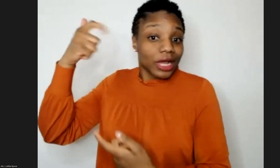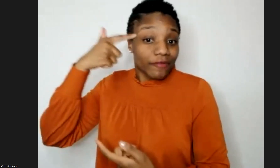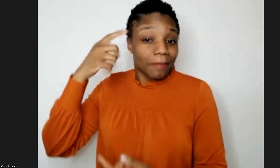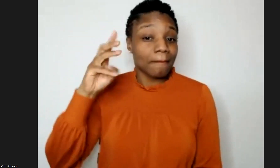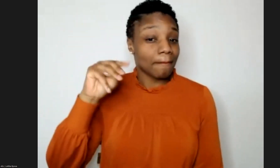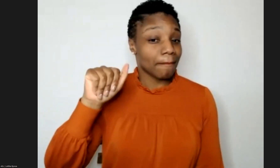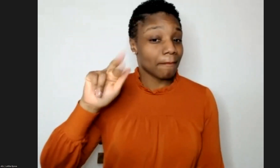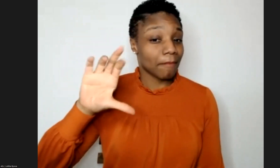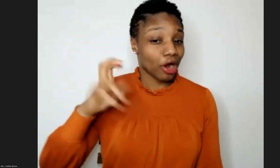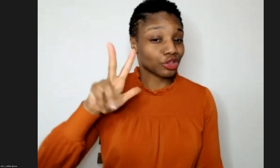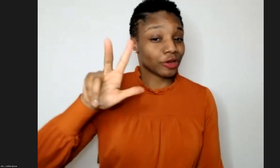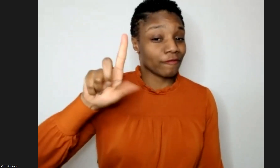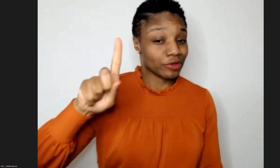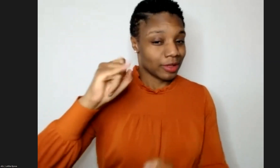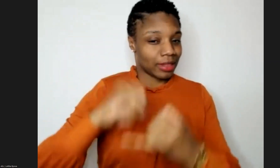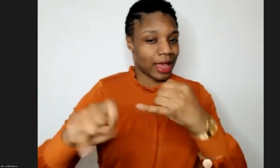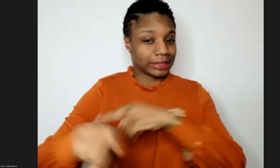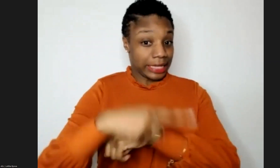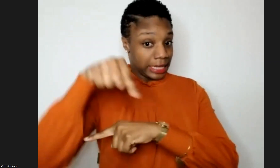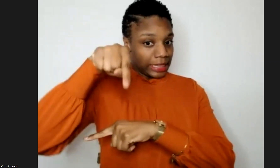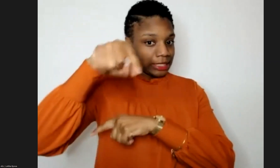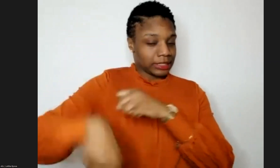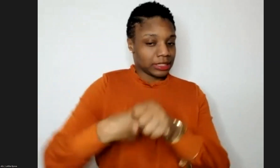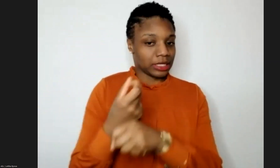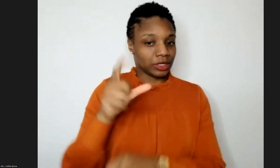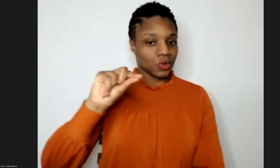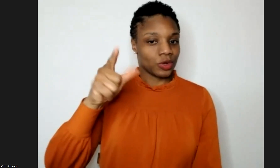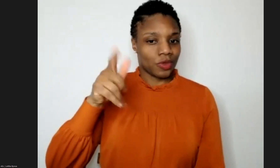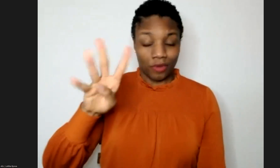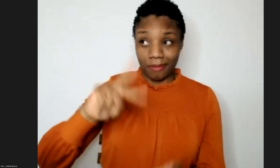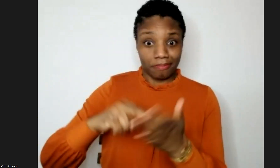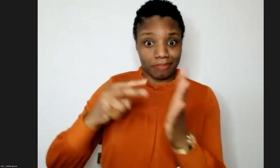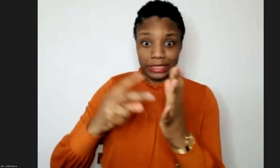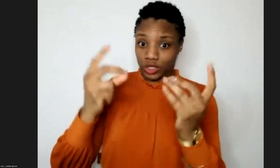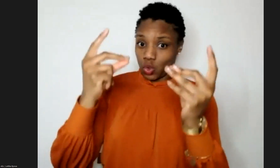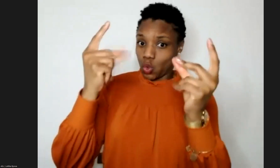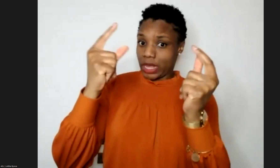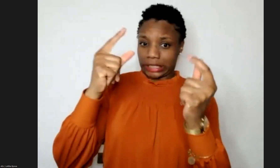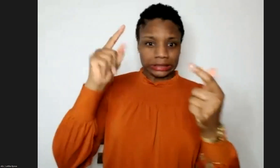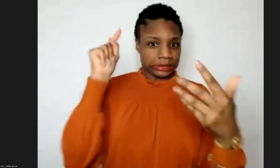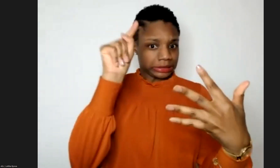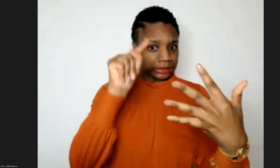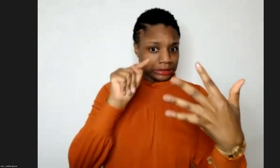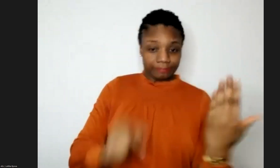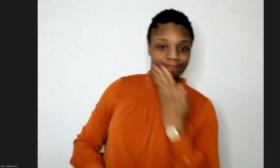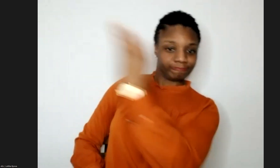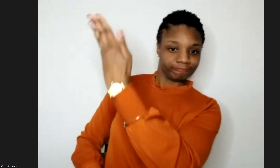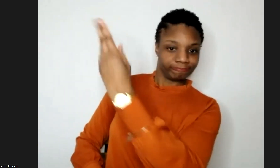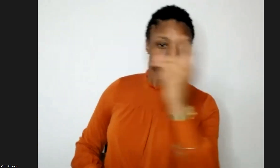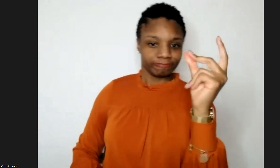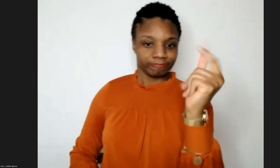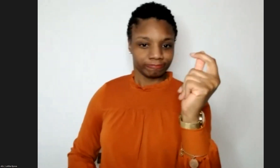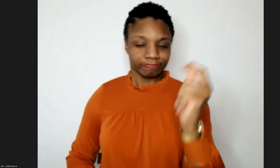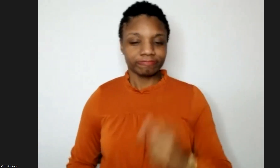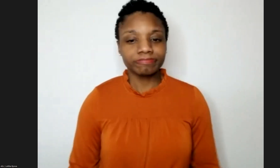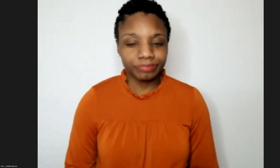year. So it's a fairly quick time frame that we're operating under. And we commenced